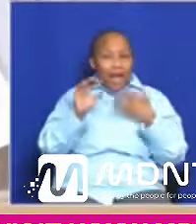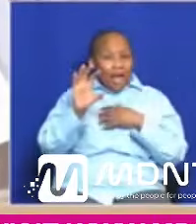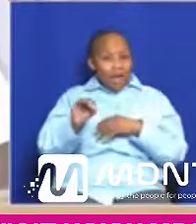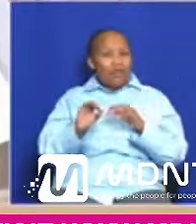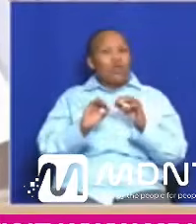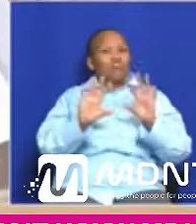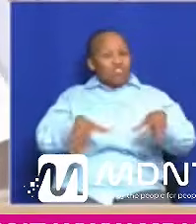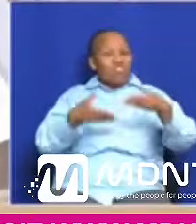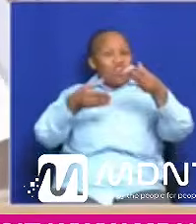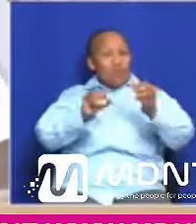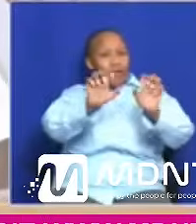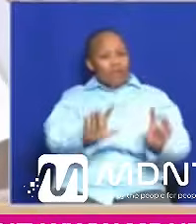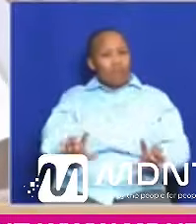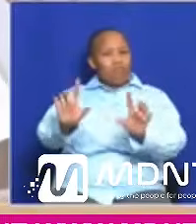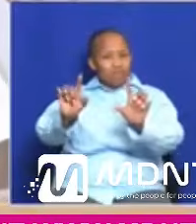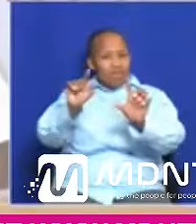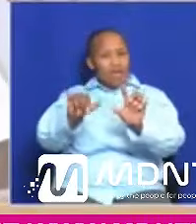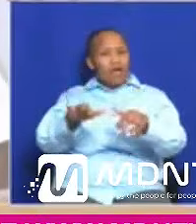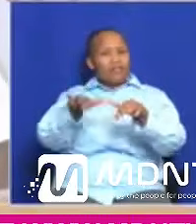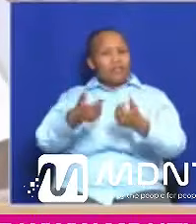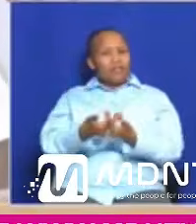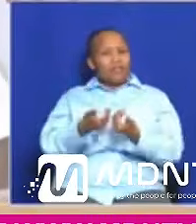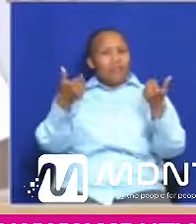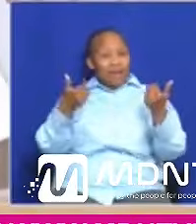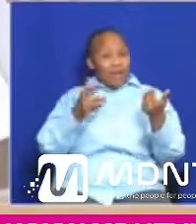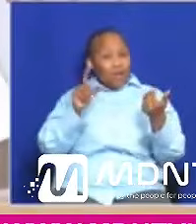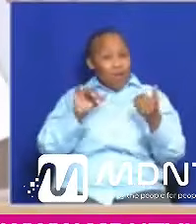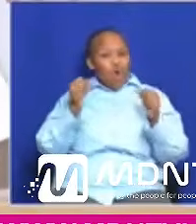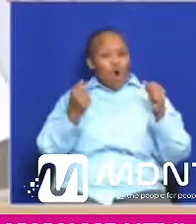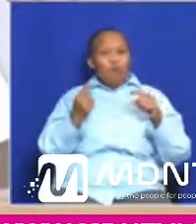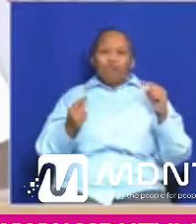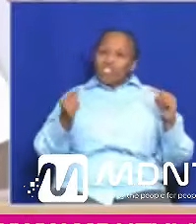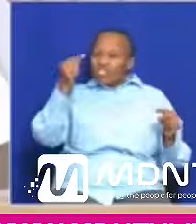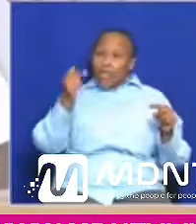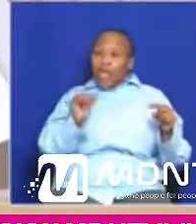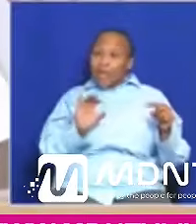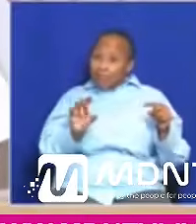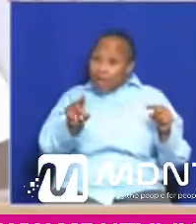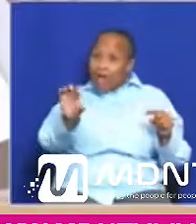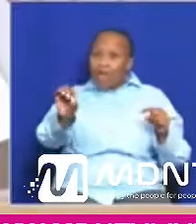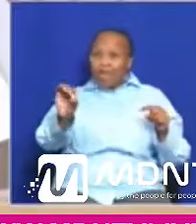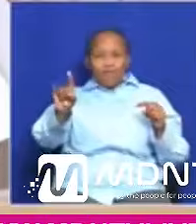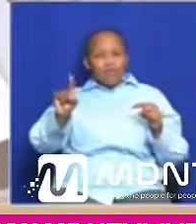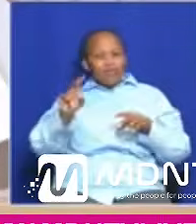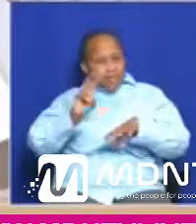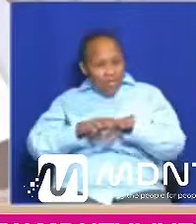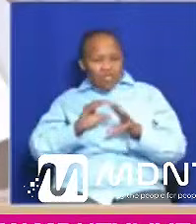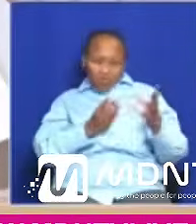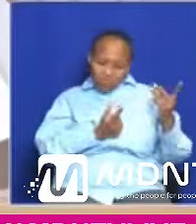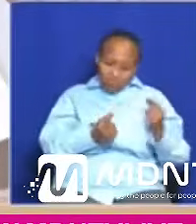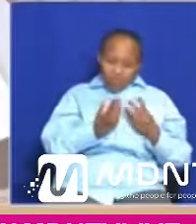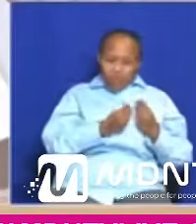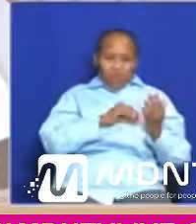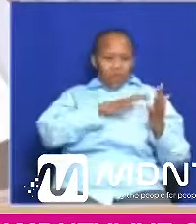separate from any objection he would have with dealing with the document. Those are two separate issues. So